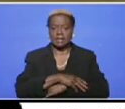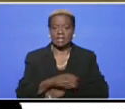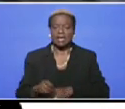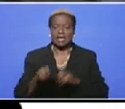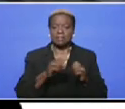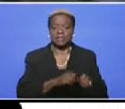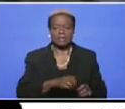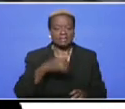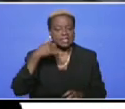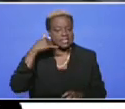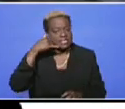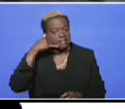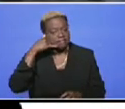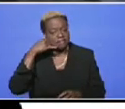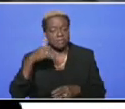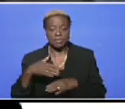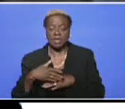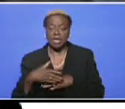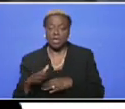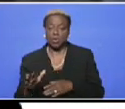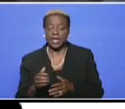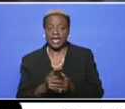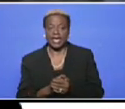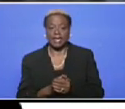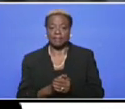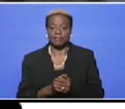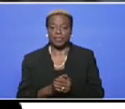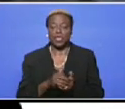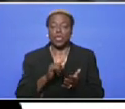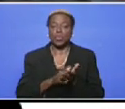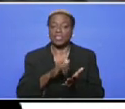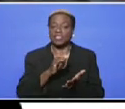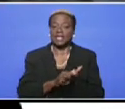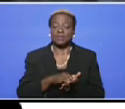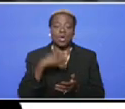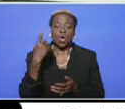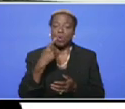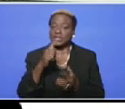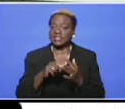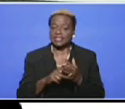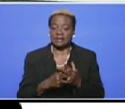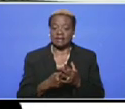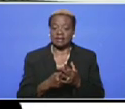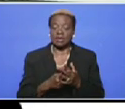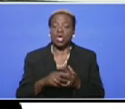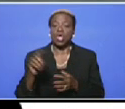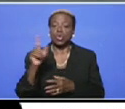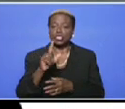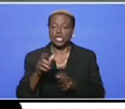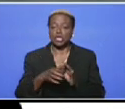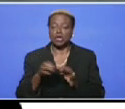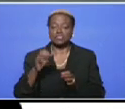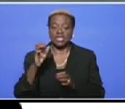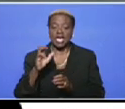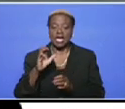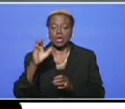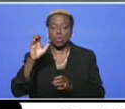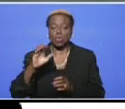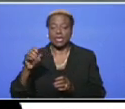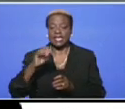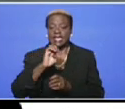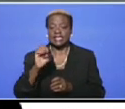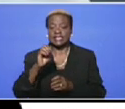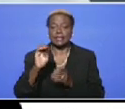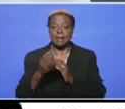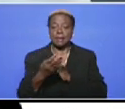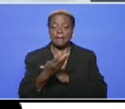of sitting at a table for dinner. But with just that, we've only scratched the surface. At Luciano's of Chicago on East Bay